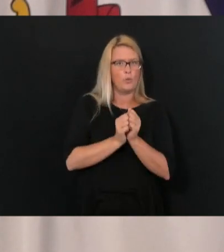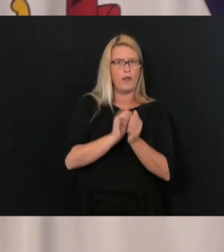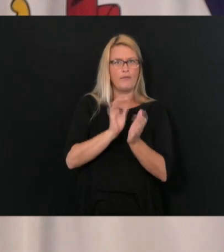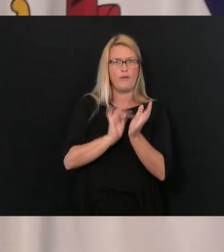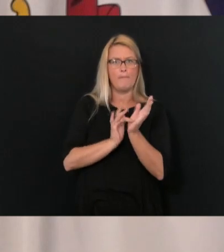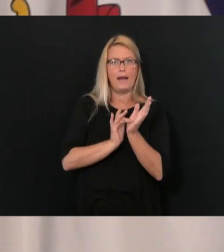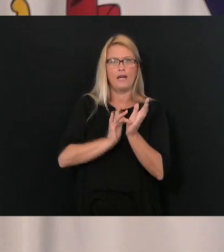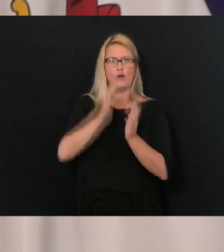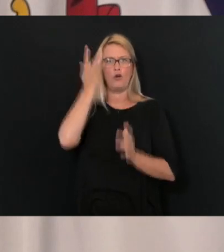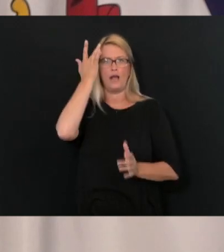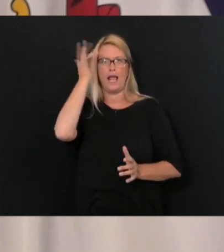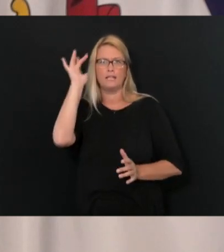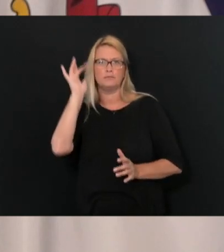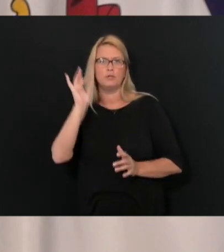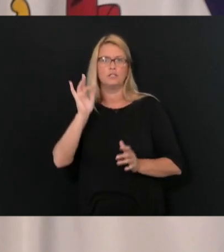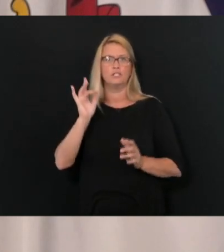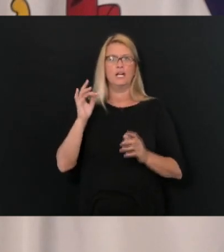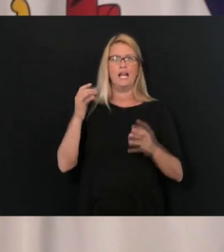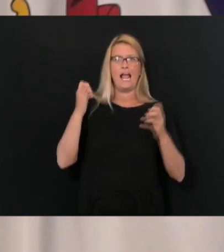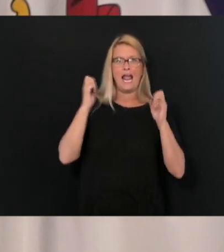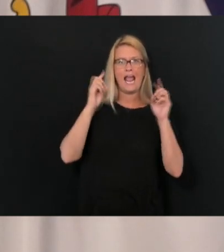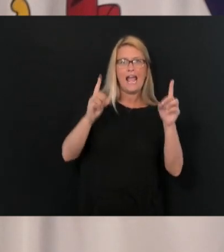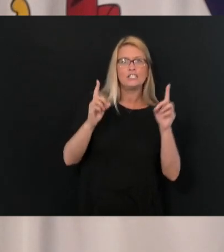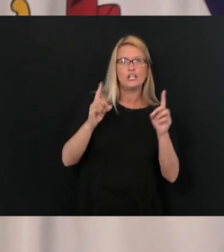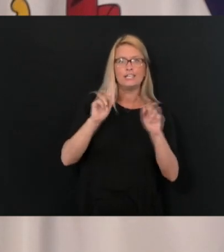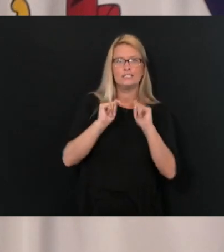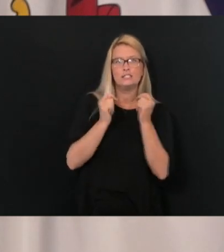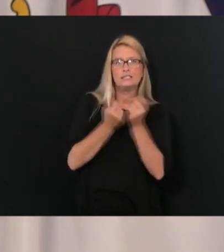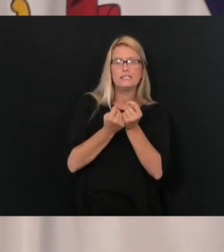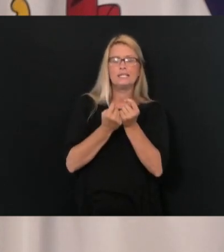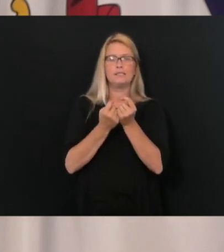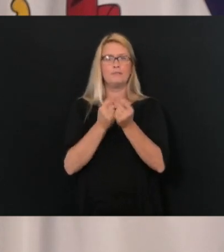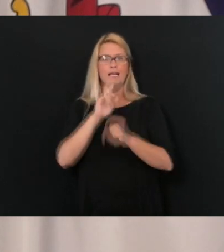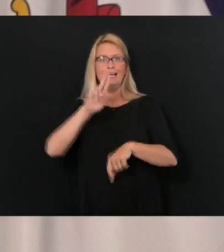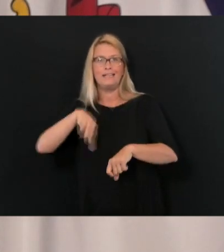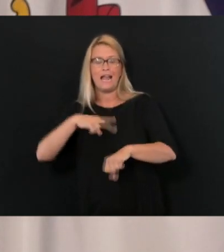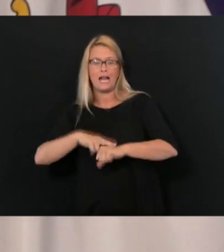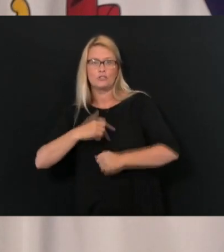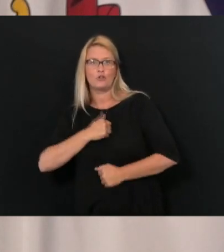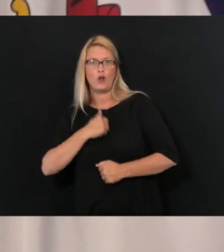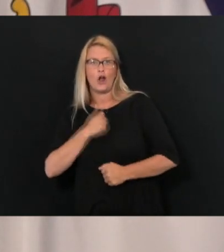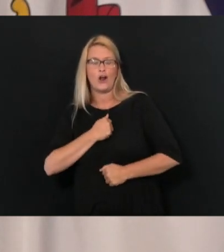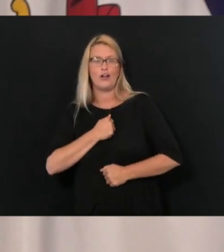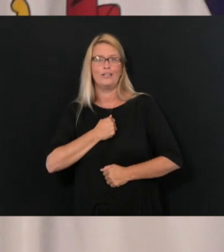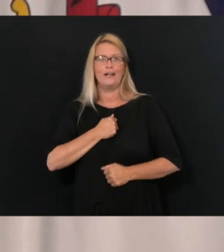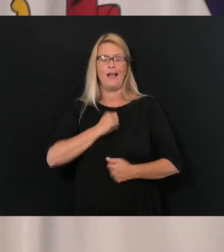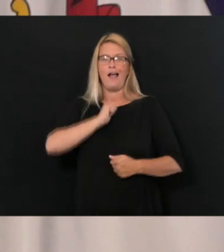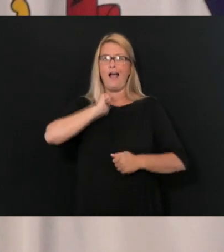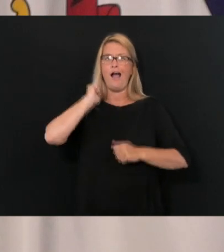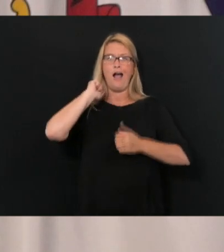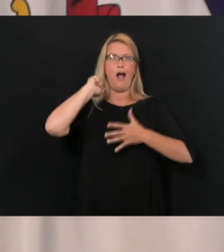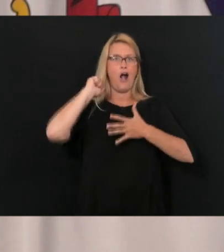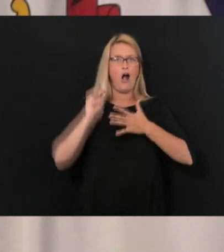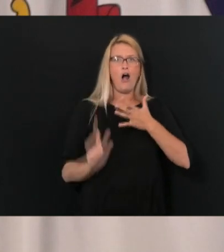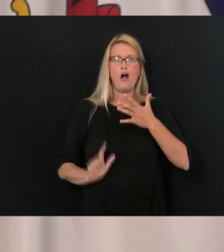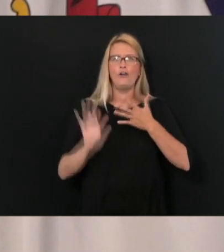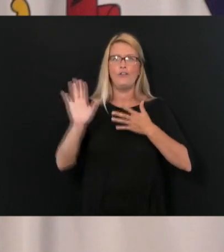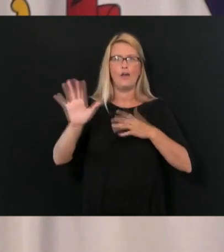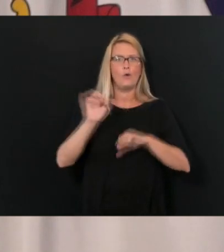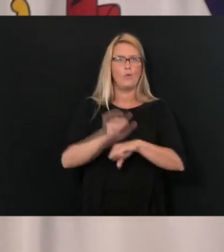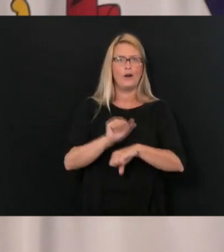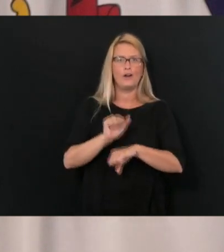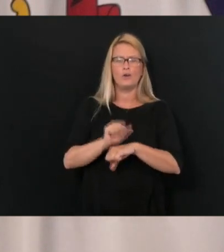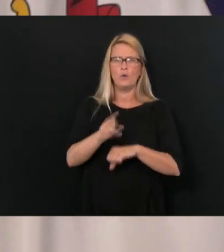our education heroes, to all the people from our National Guard and all the great work that they've done, when